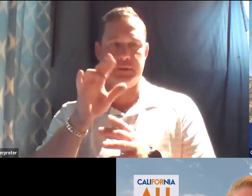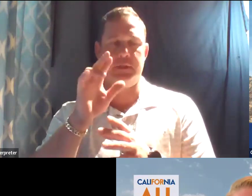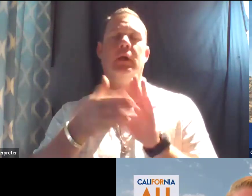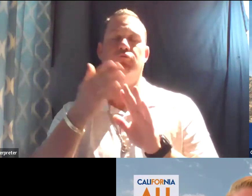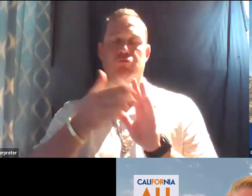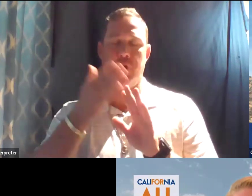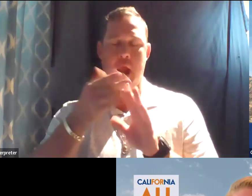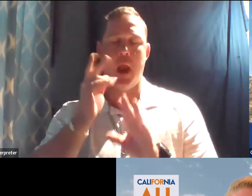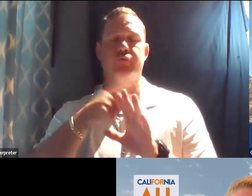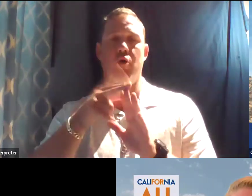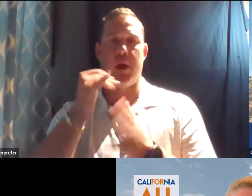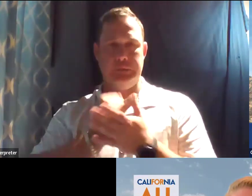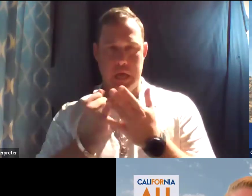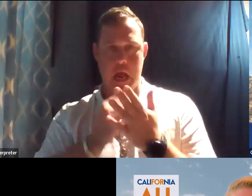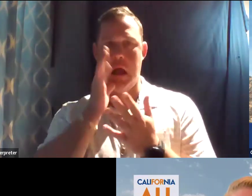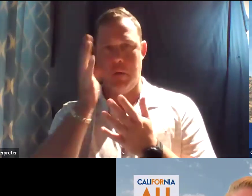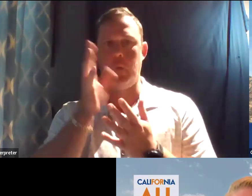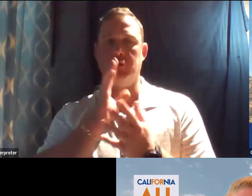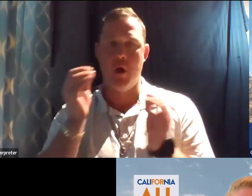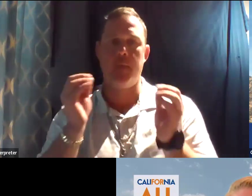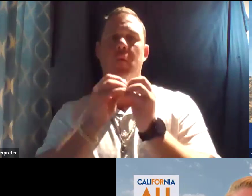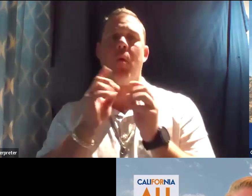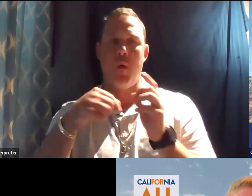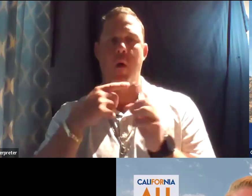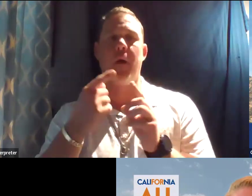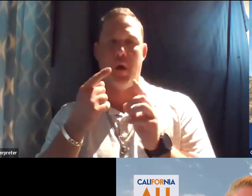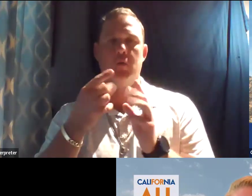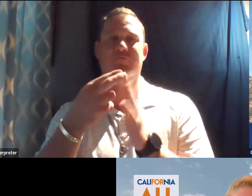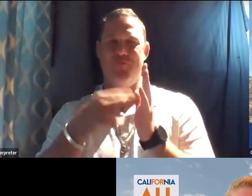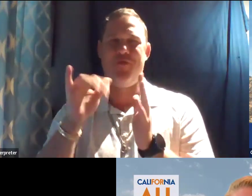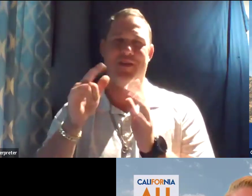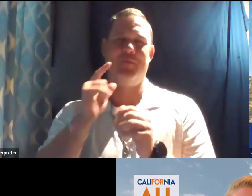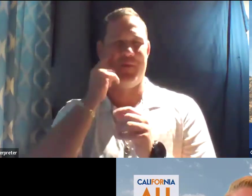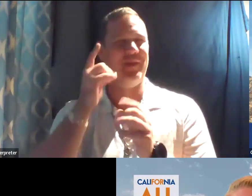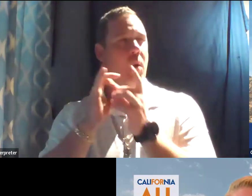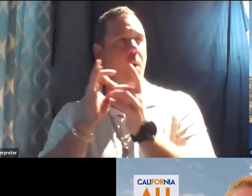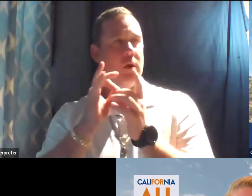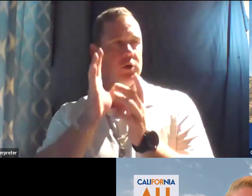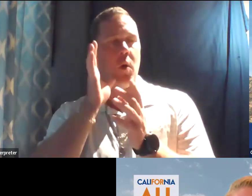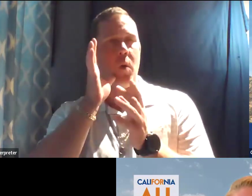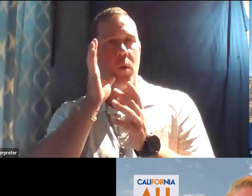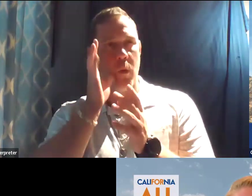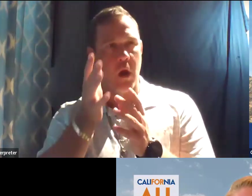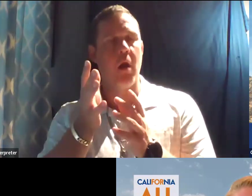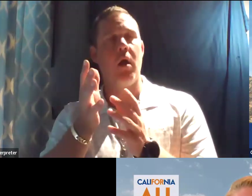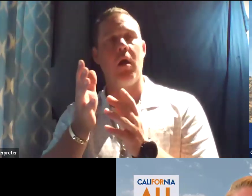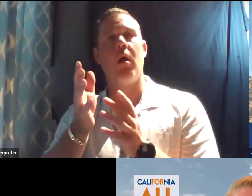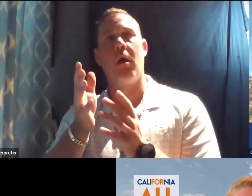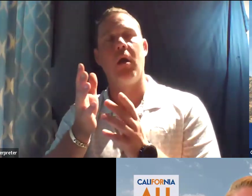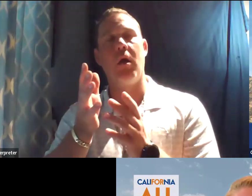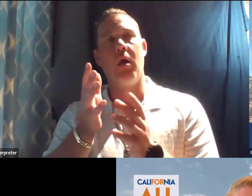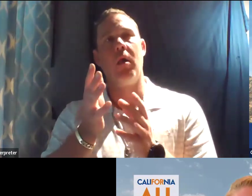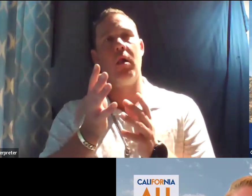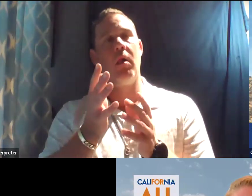We'll talk a little bit further about the role that we're thinking coalitions will play on that. I think is